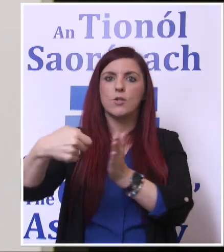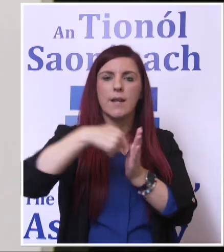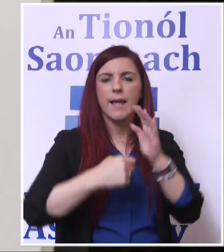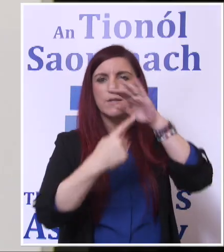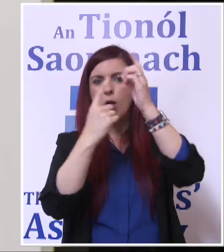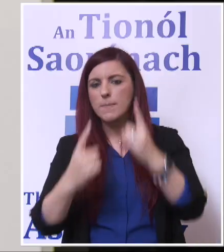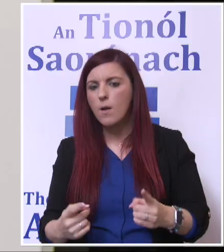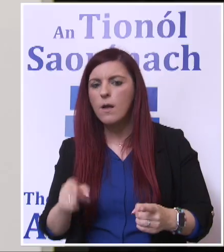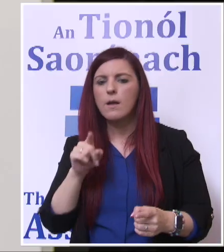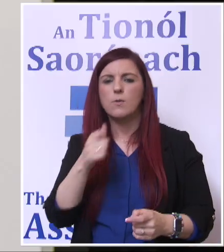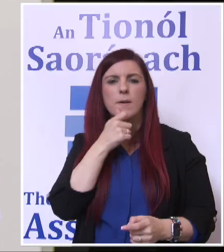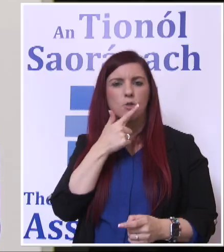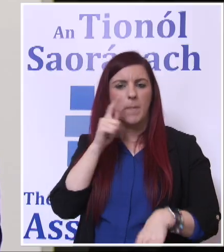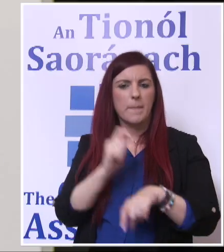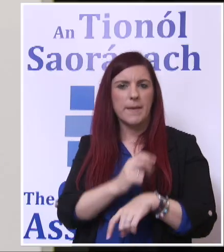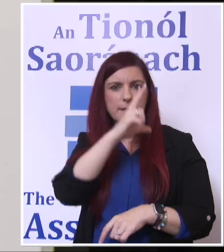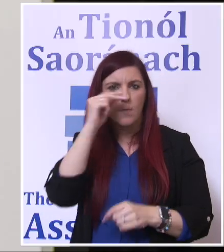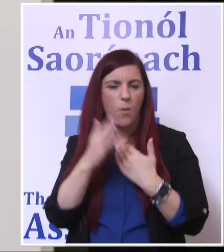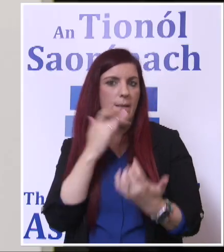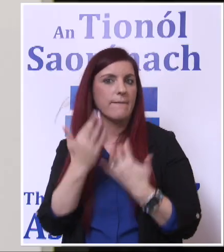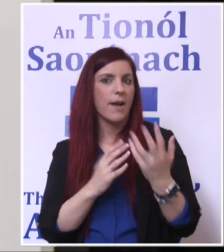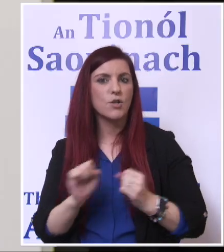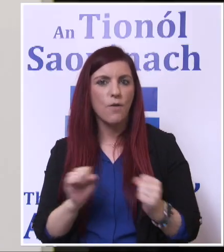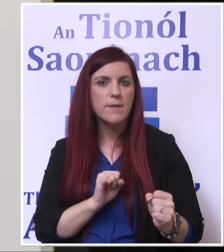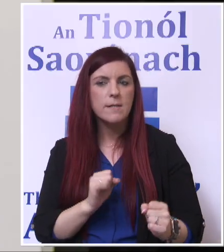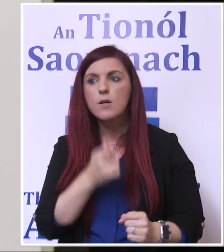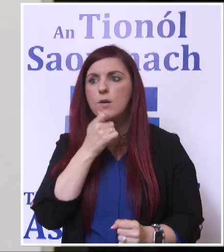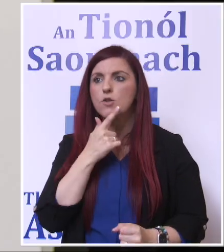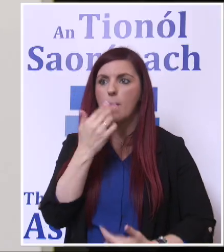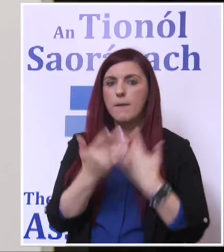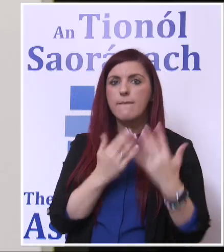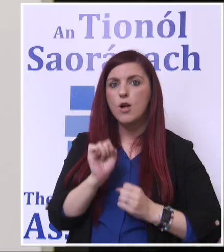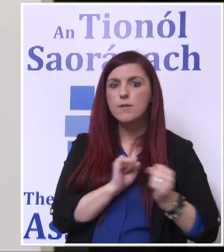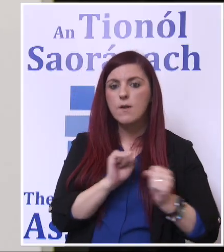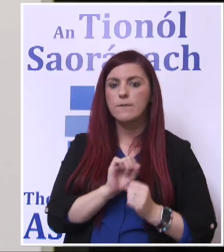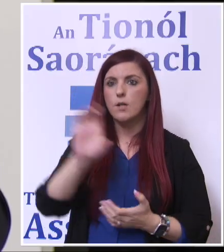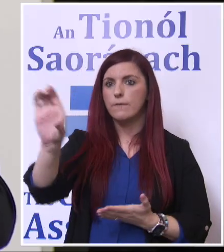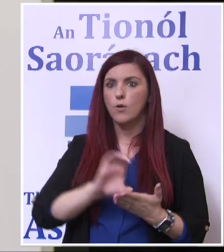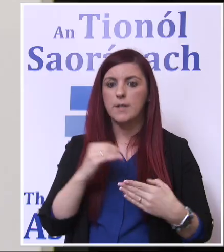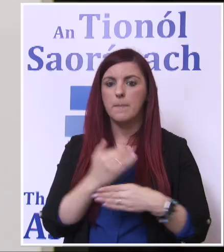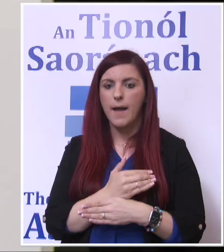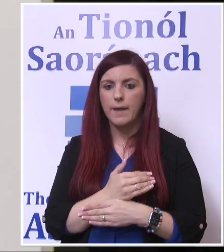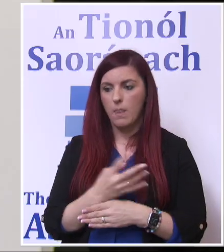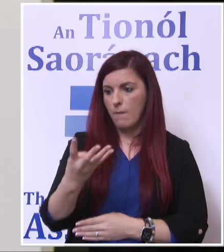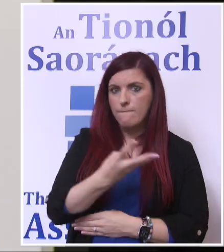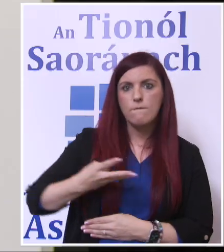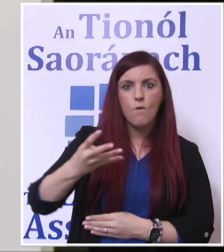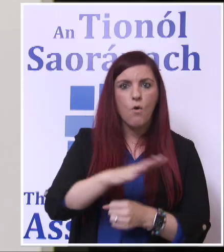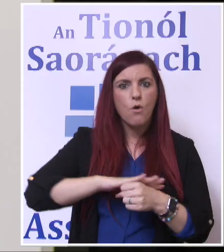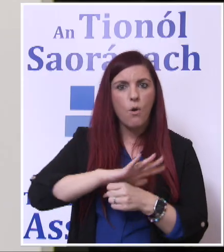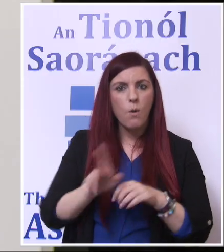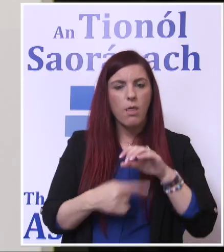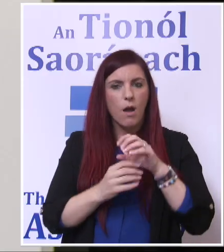down. In Dublin, the best example of that is our fire service. Dublin Fire Brigade is already funded by the local authorities. We collaborate on that.